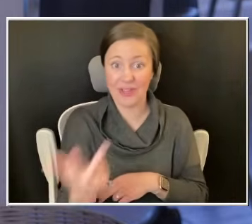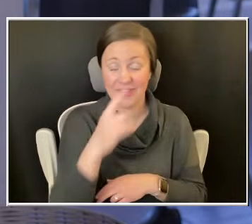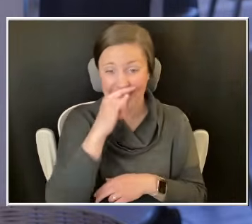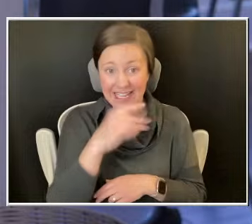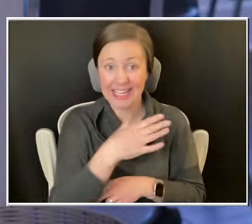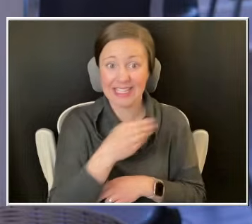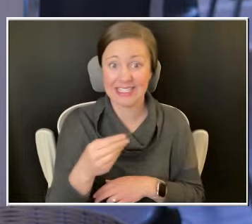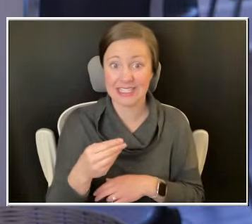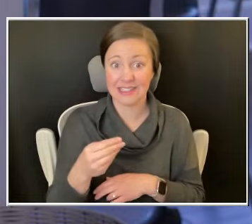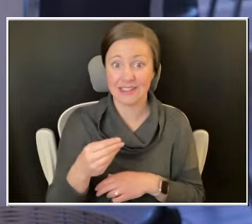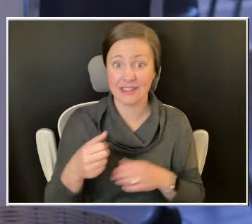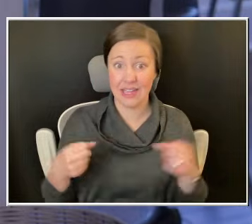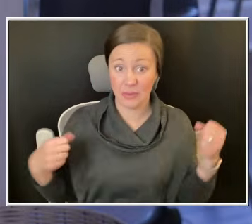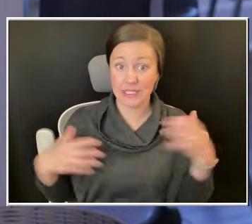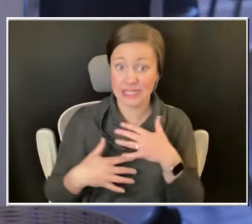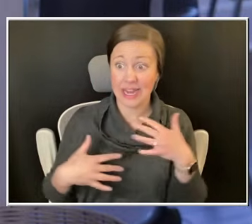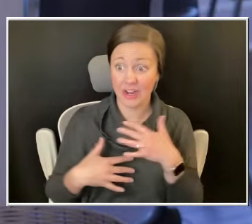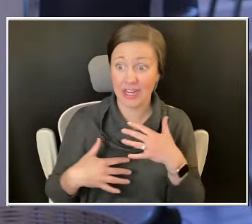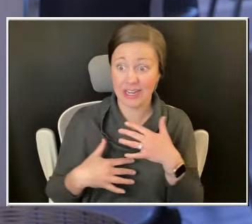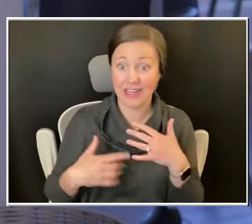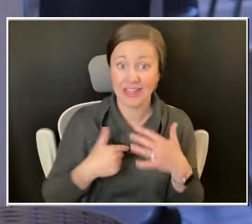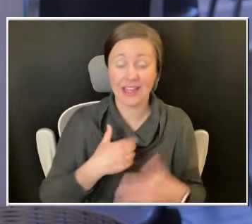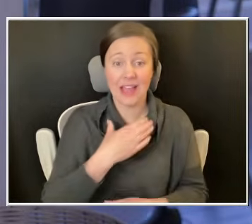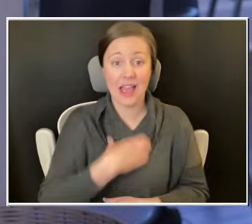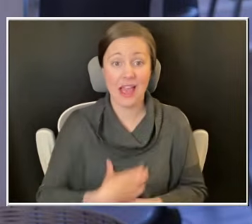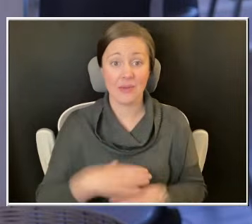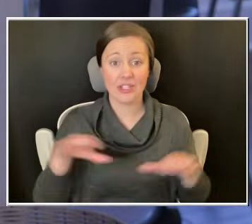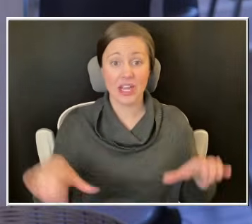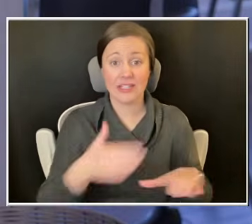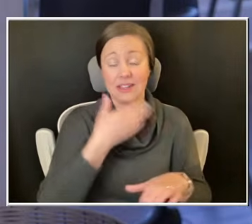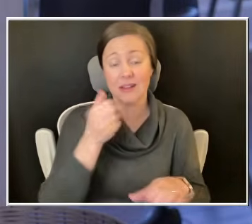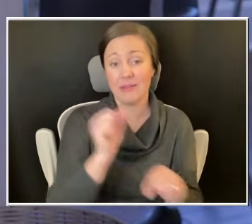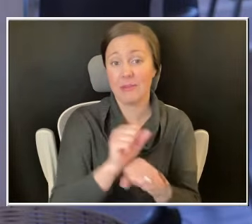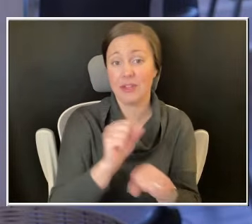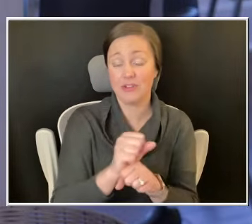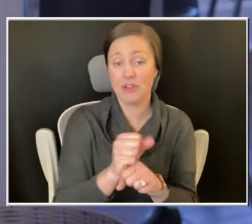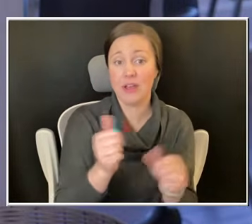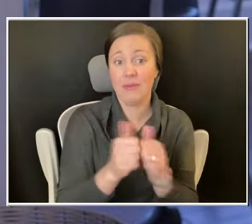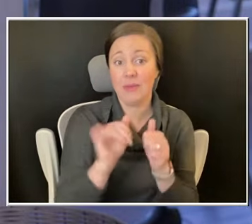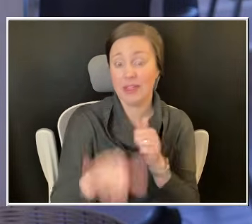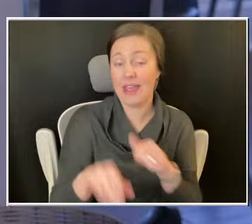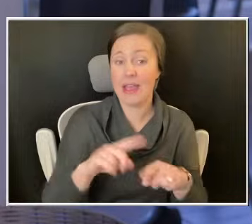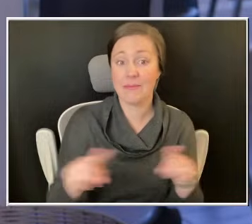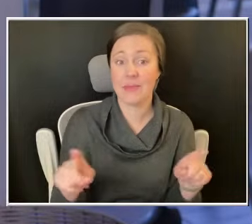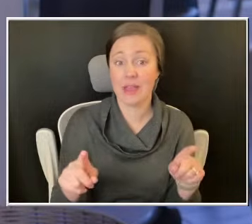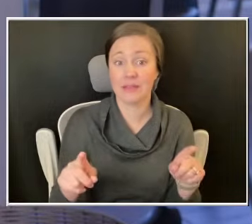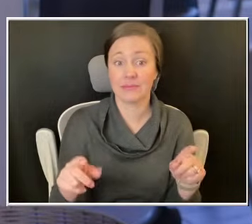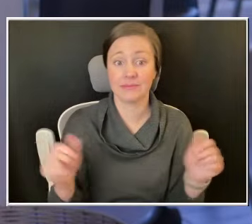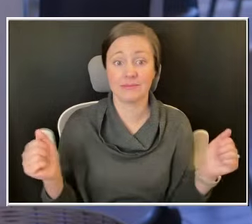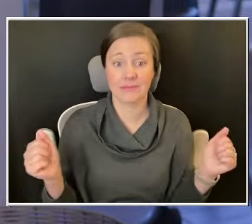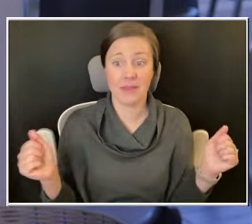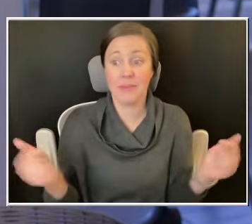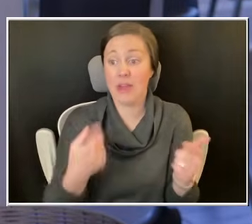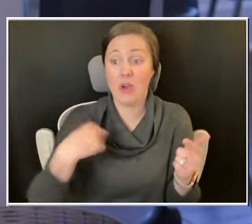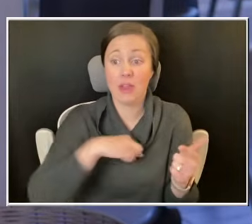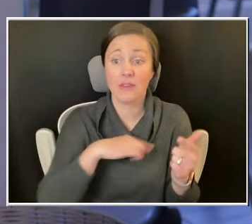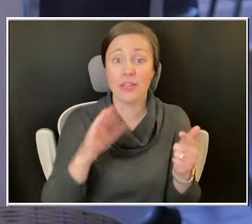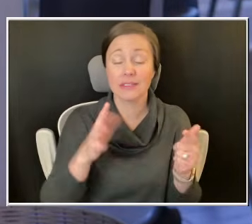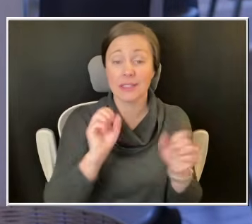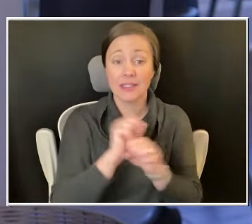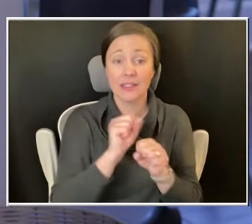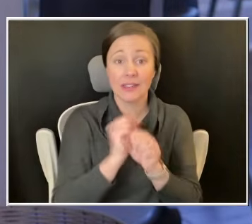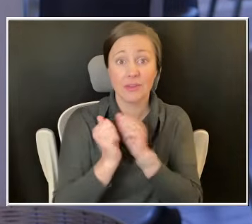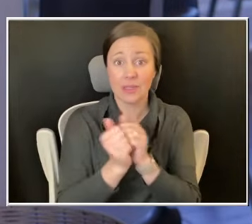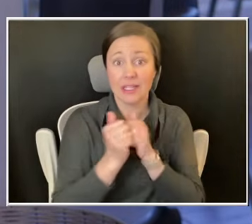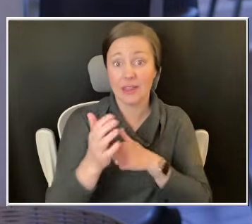scary. I wish I did a little bit better job at it, but we all kind of worked together. Even the baby, I